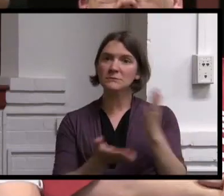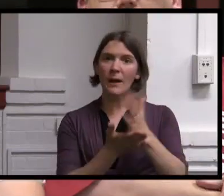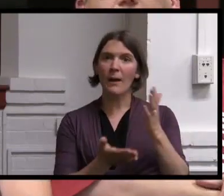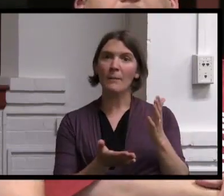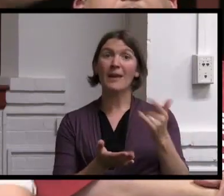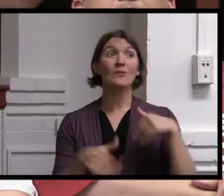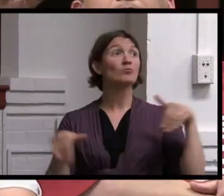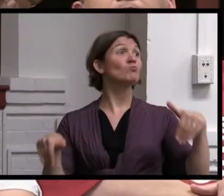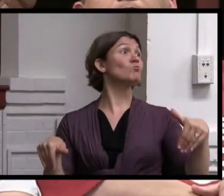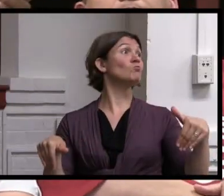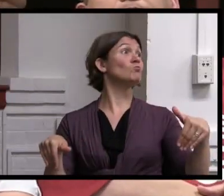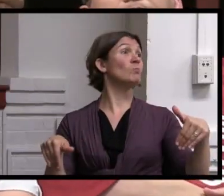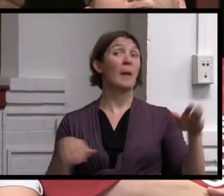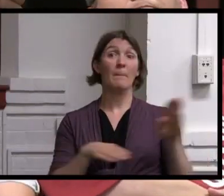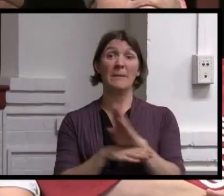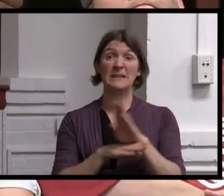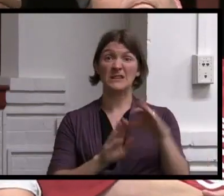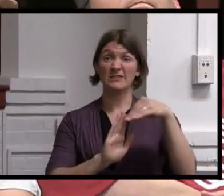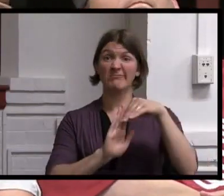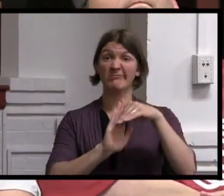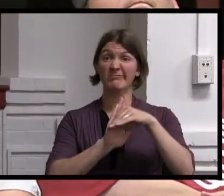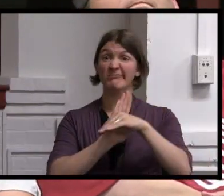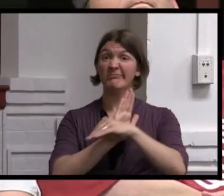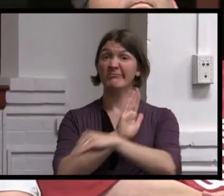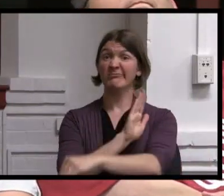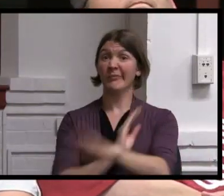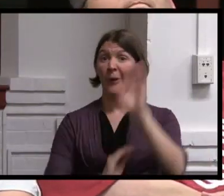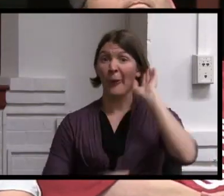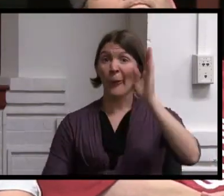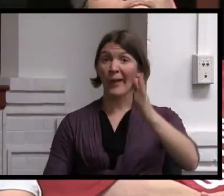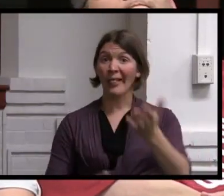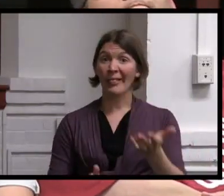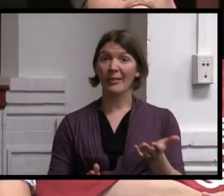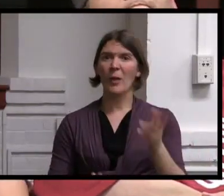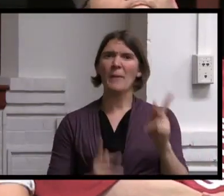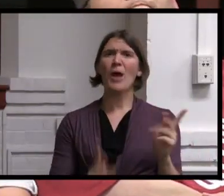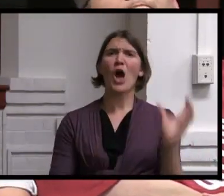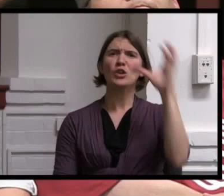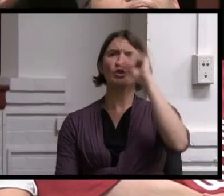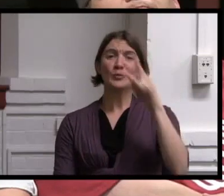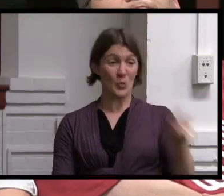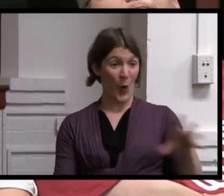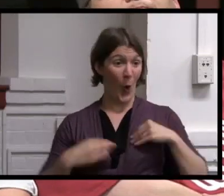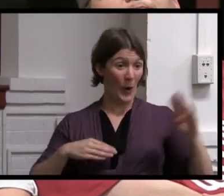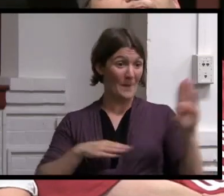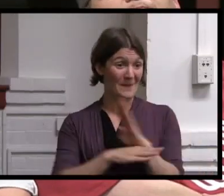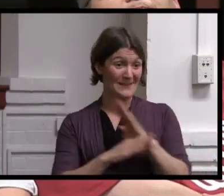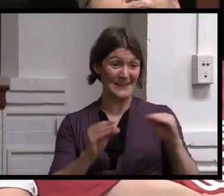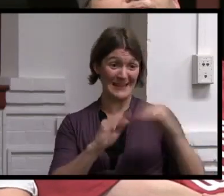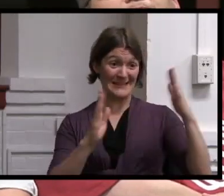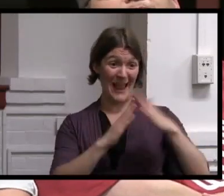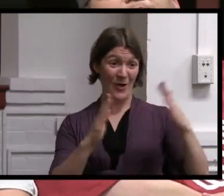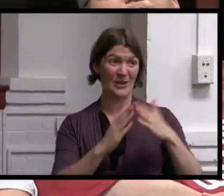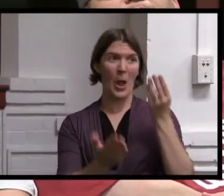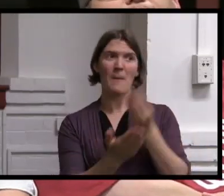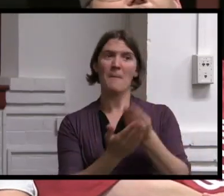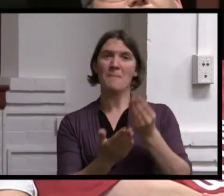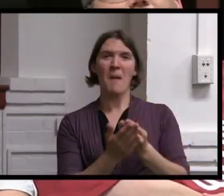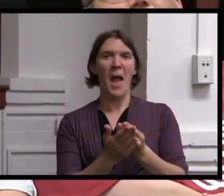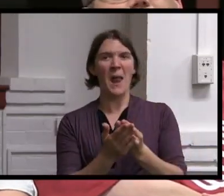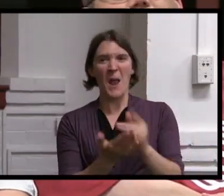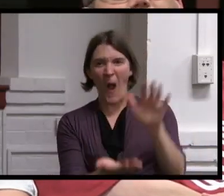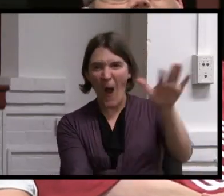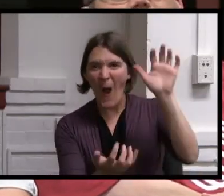an impact on businesses downtown. And you know, everybody thinks if you own a business downtown, the money's falling out of